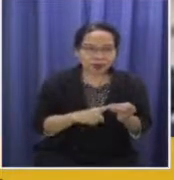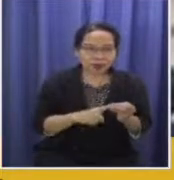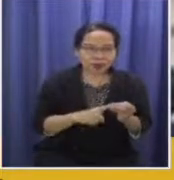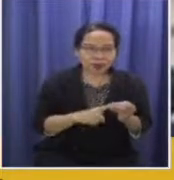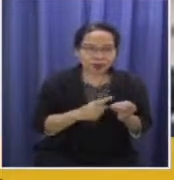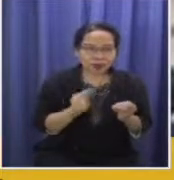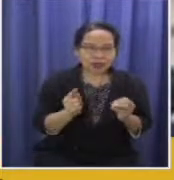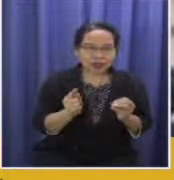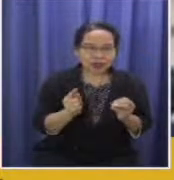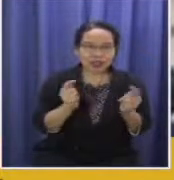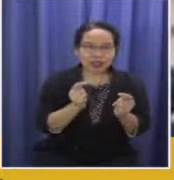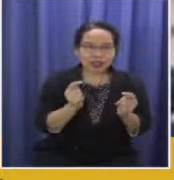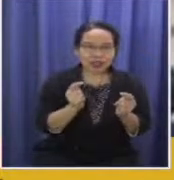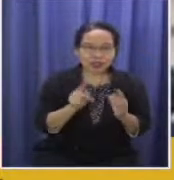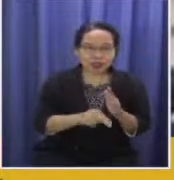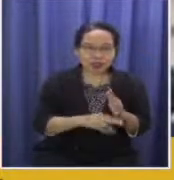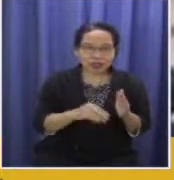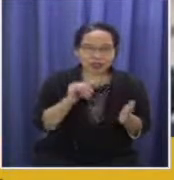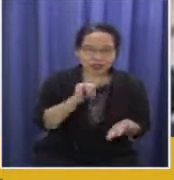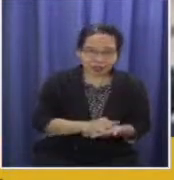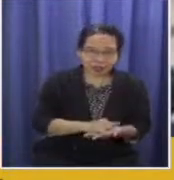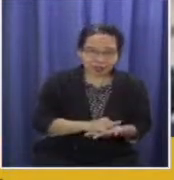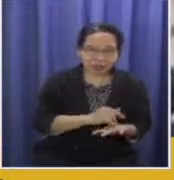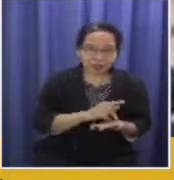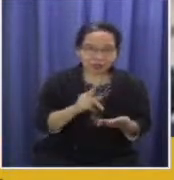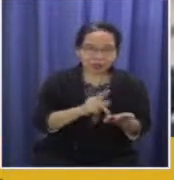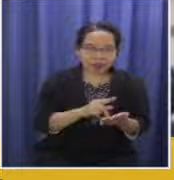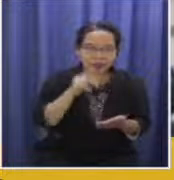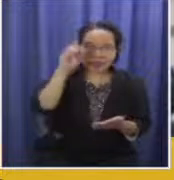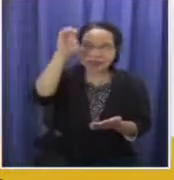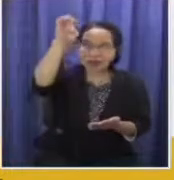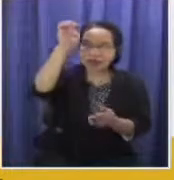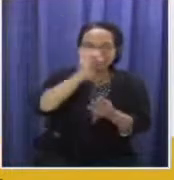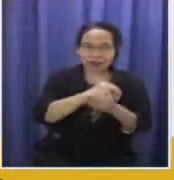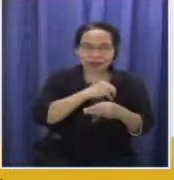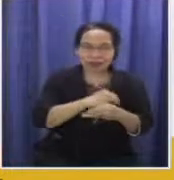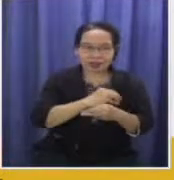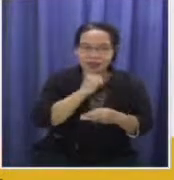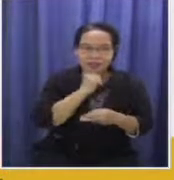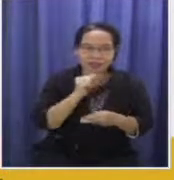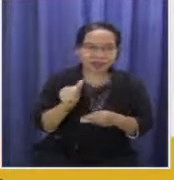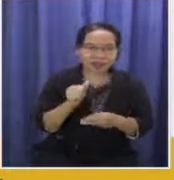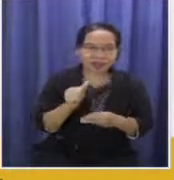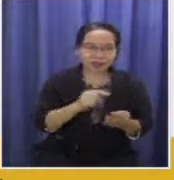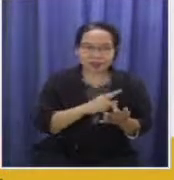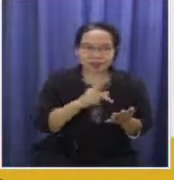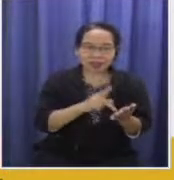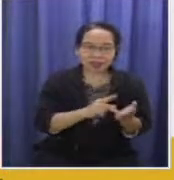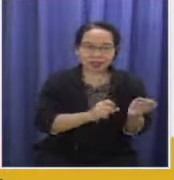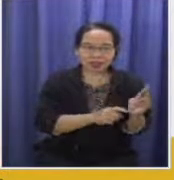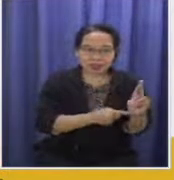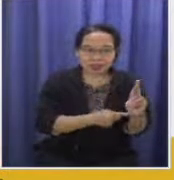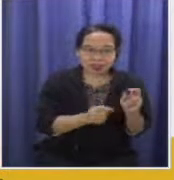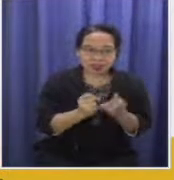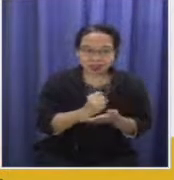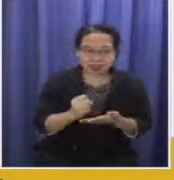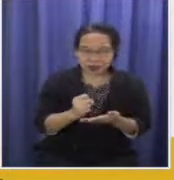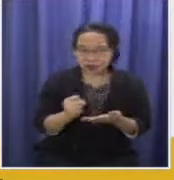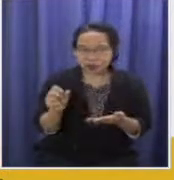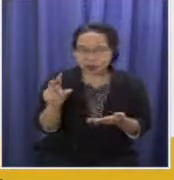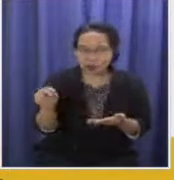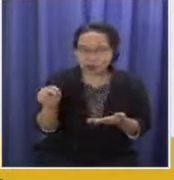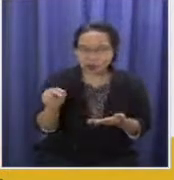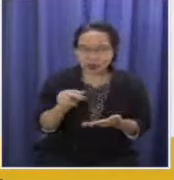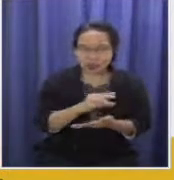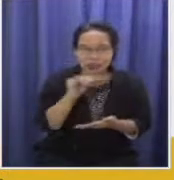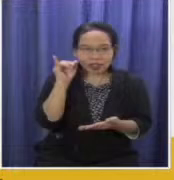the translations, and that part "he made" was not part of the original scripture, and that